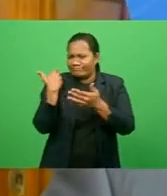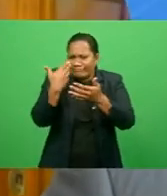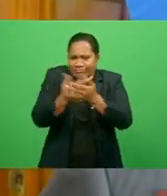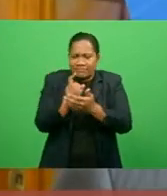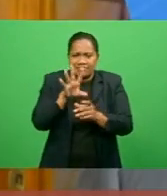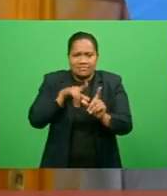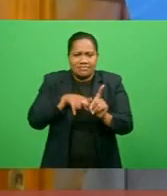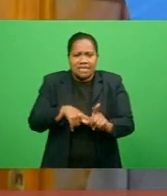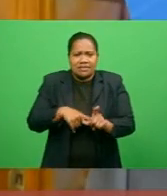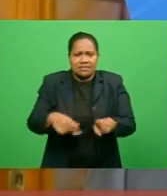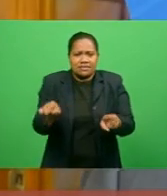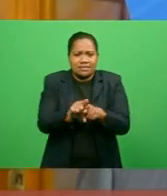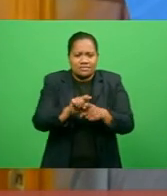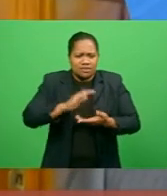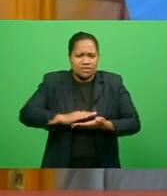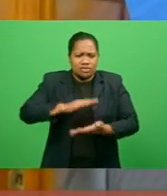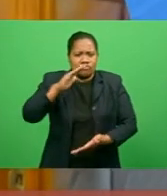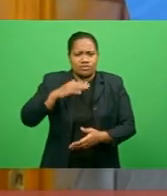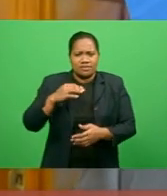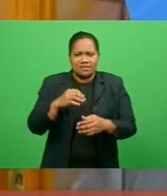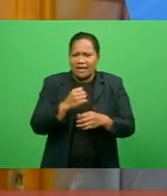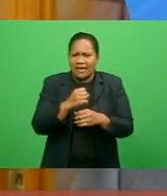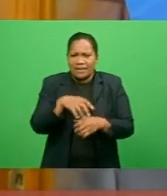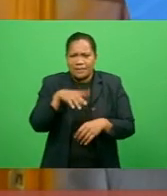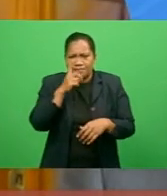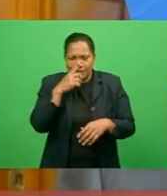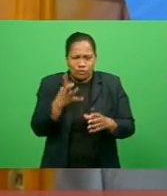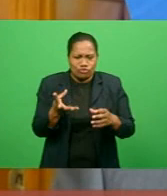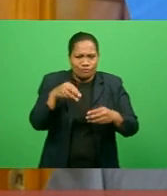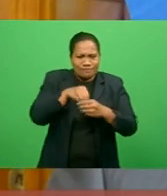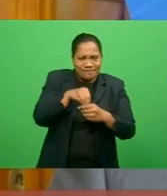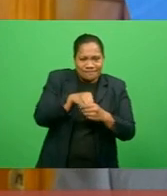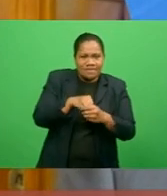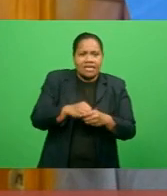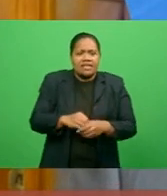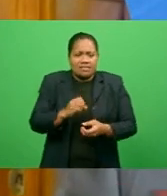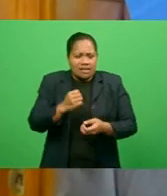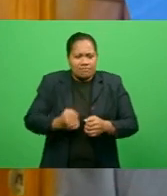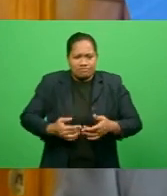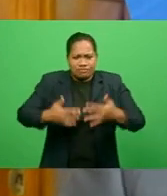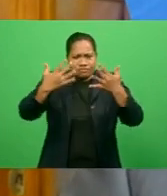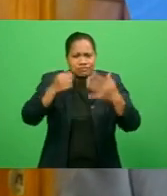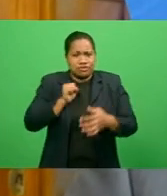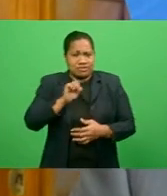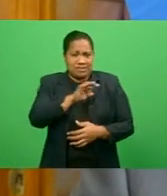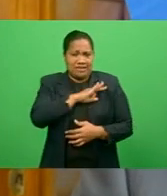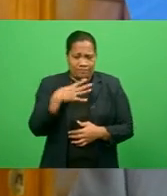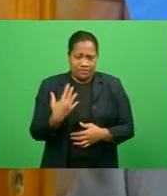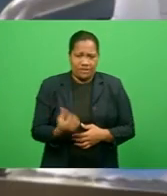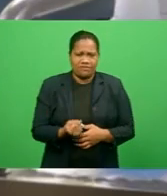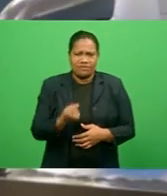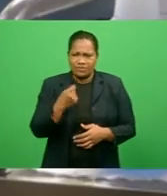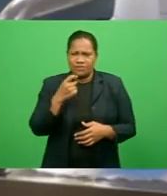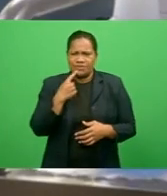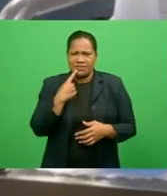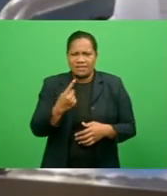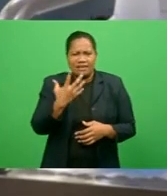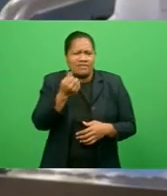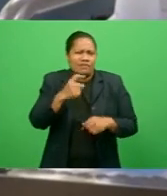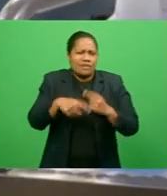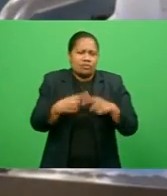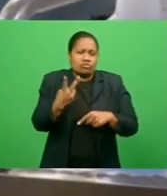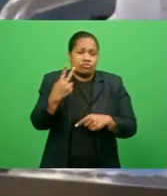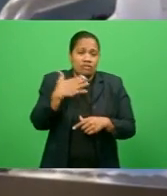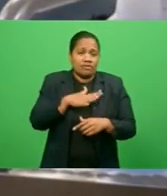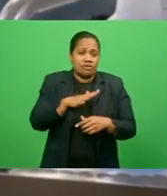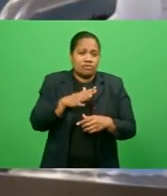as a Ministry of Health have changed very significantly in terms of the numbers of staff that we have. I keep on saying when I started there was about 200 doctors. Now